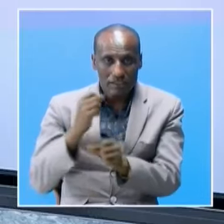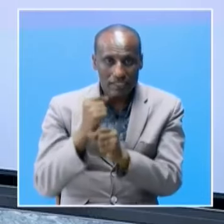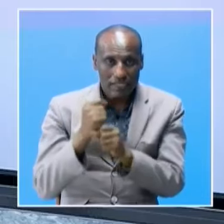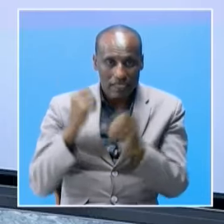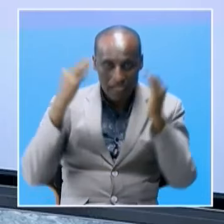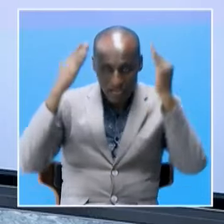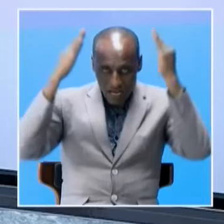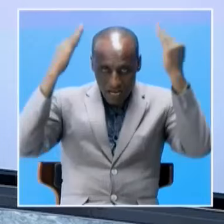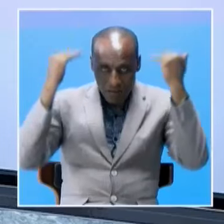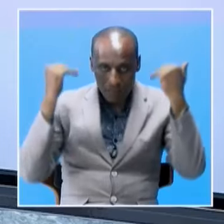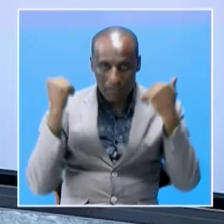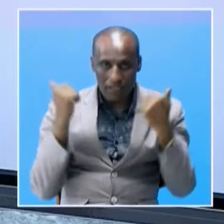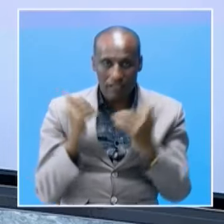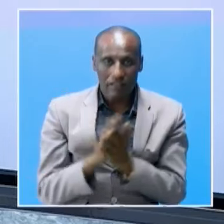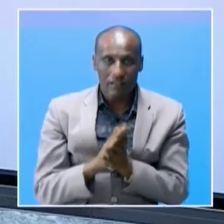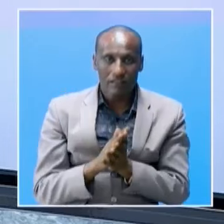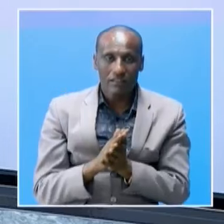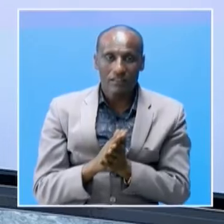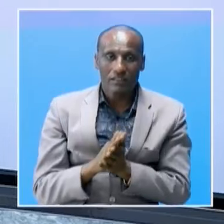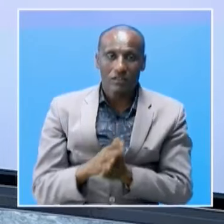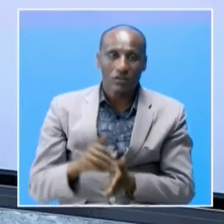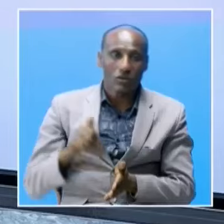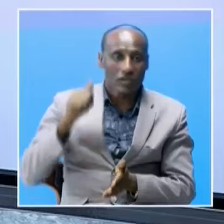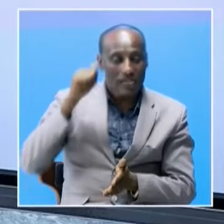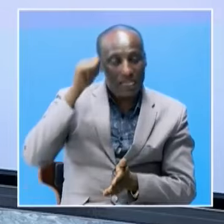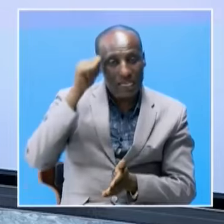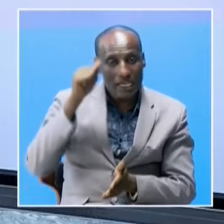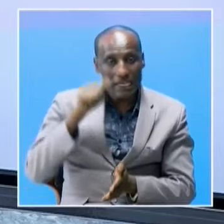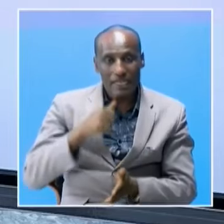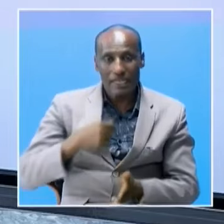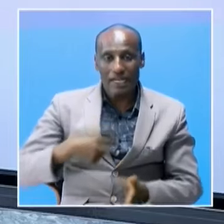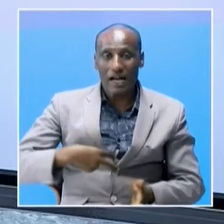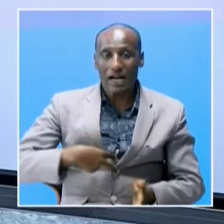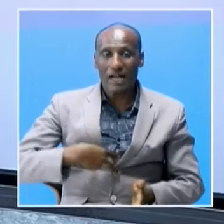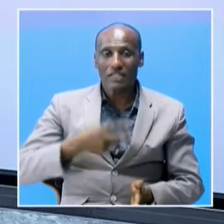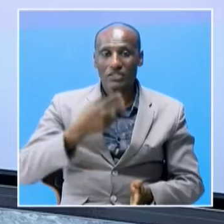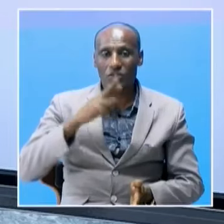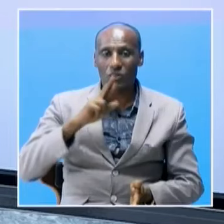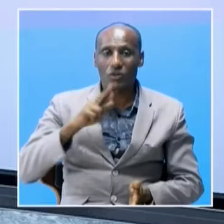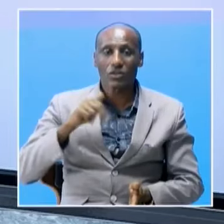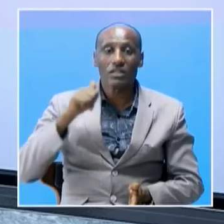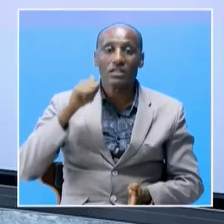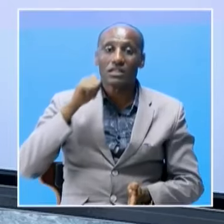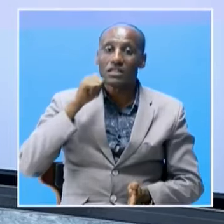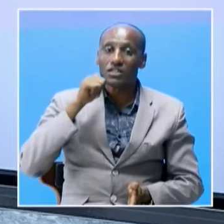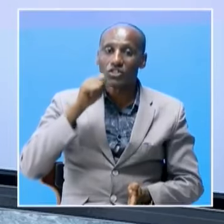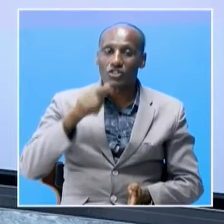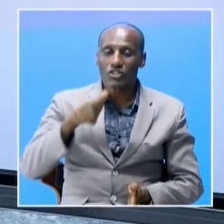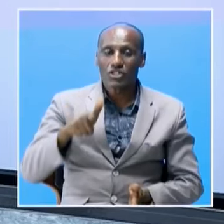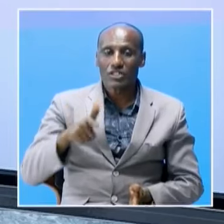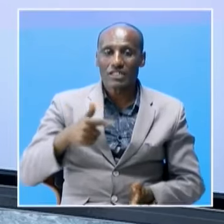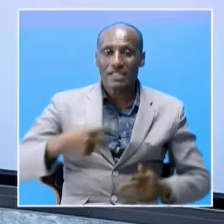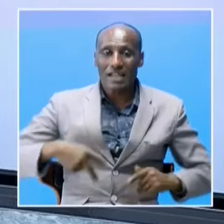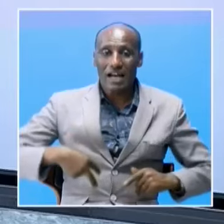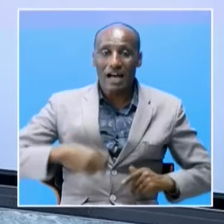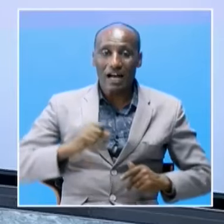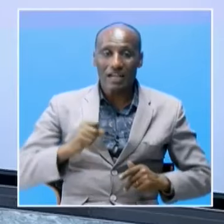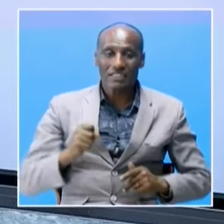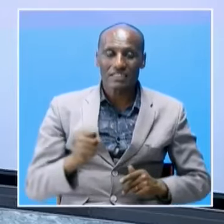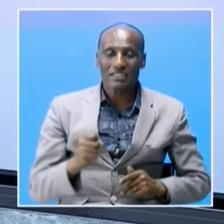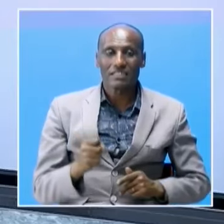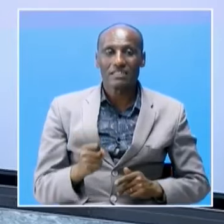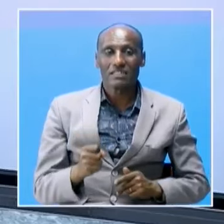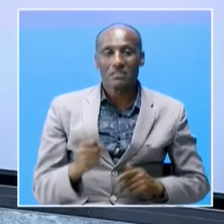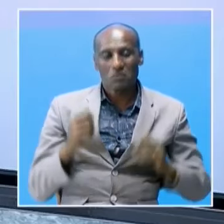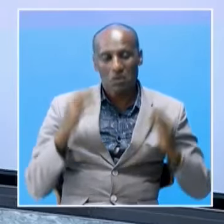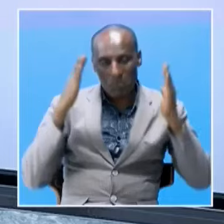Might, because he has or she has what? A suspect. He or she believes that there might rain.